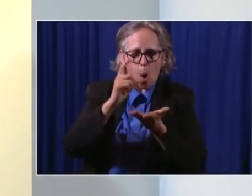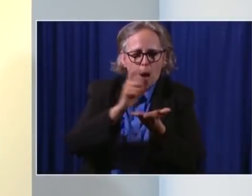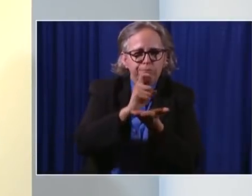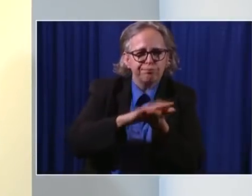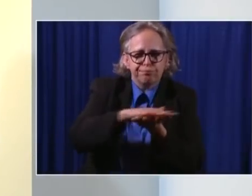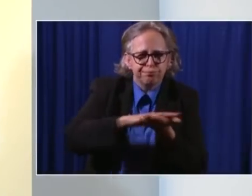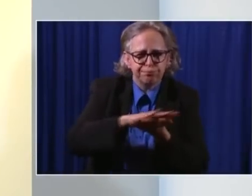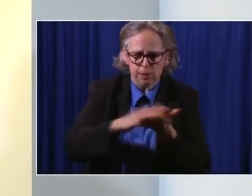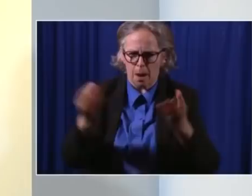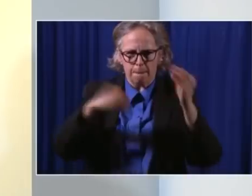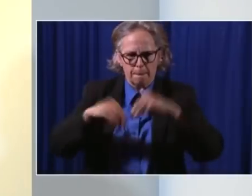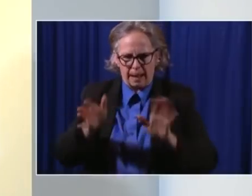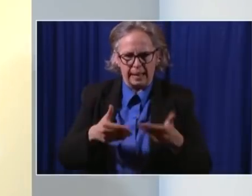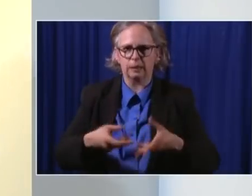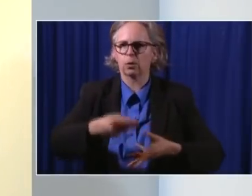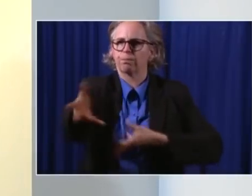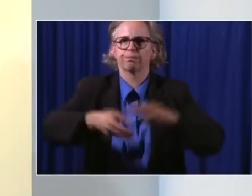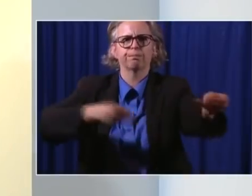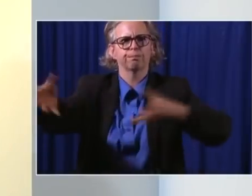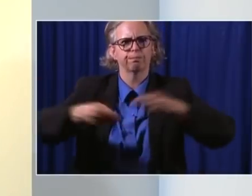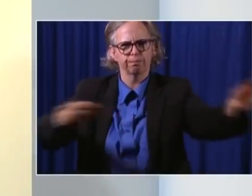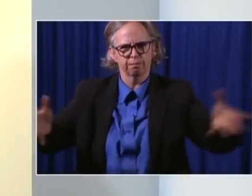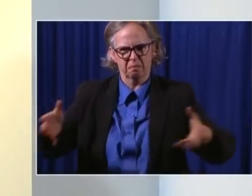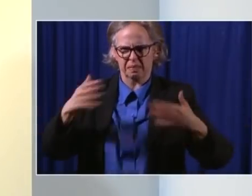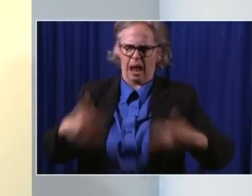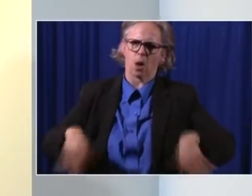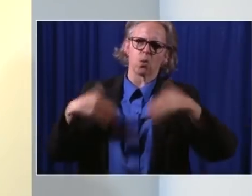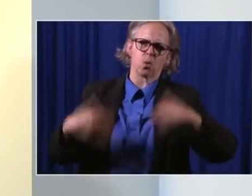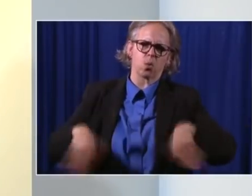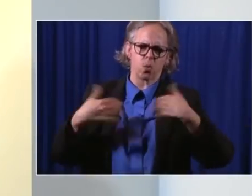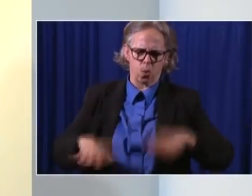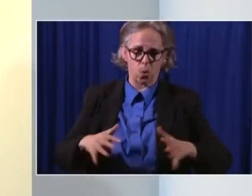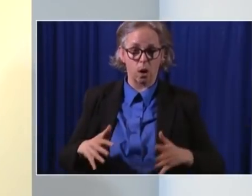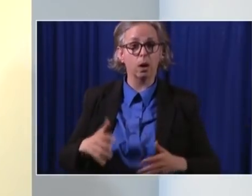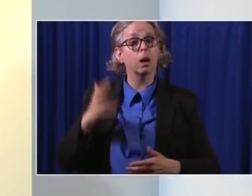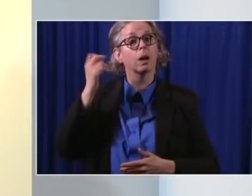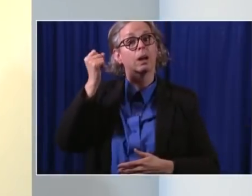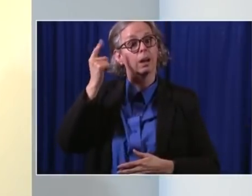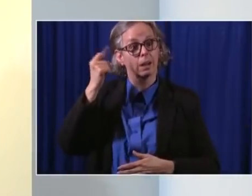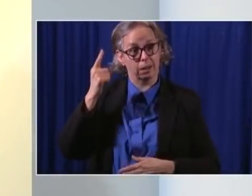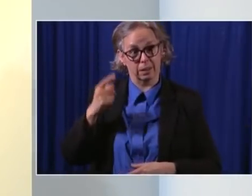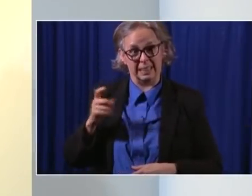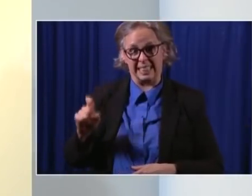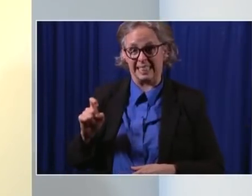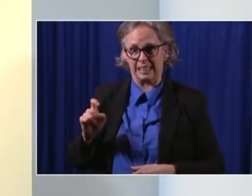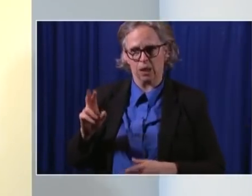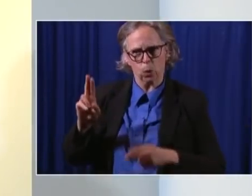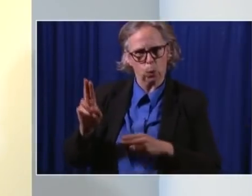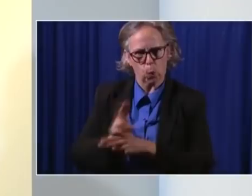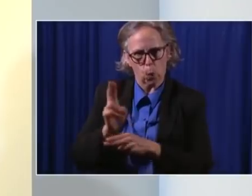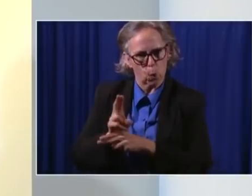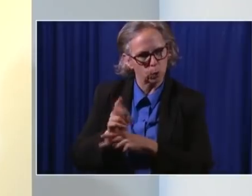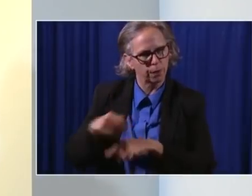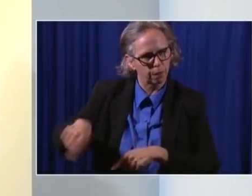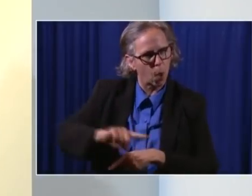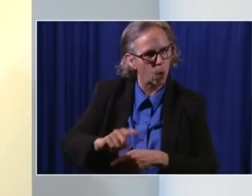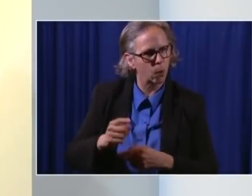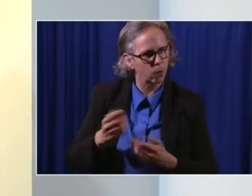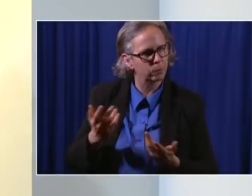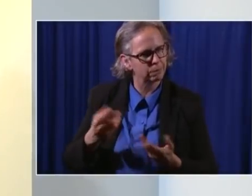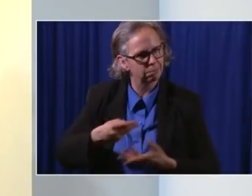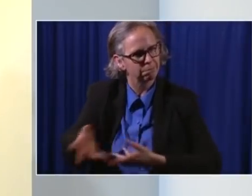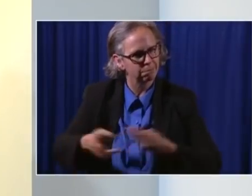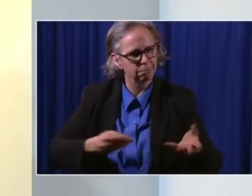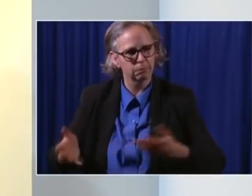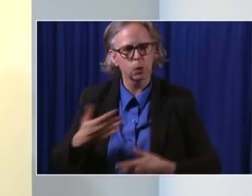not only distributing it, but we're using it, because we know, particularly in these hot spots, it's important, and we're going to be working with Chamber of